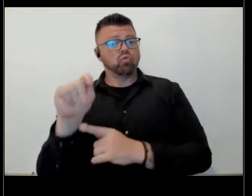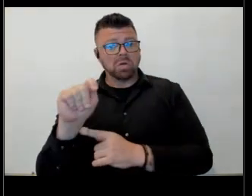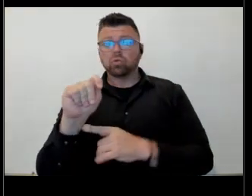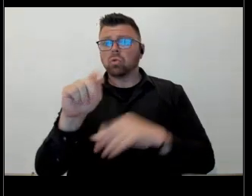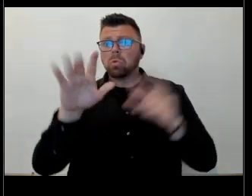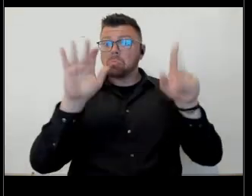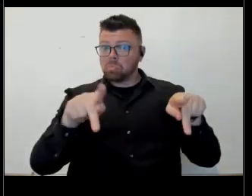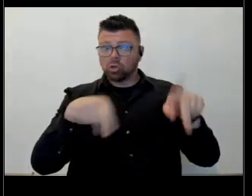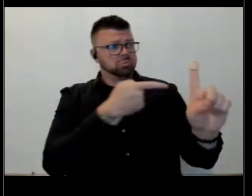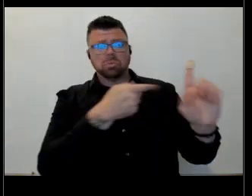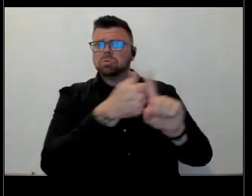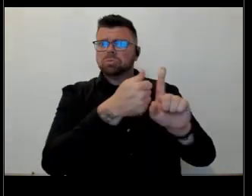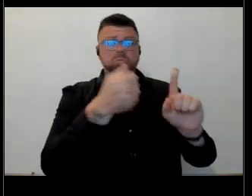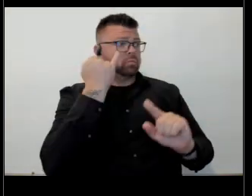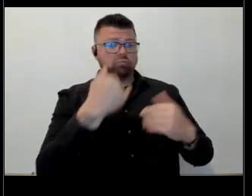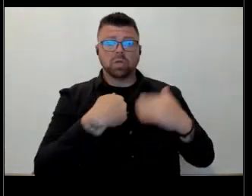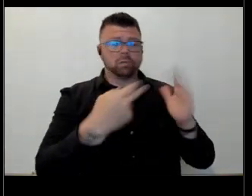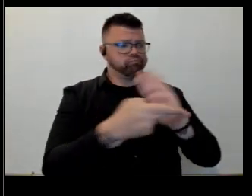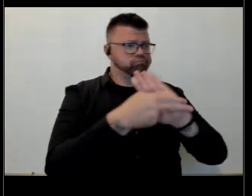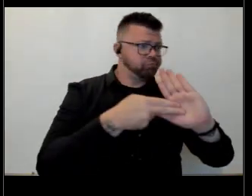person has a disability.